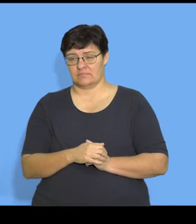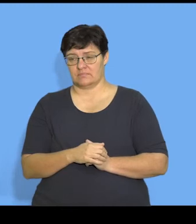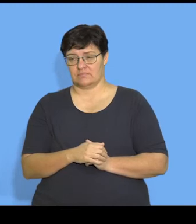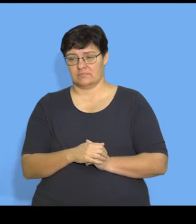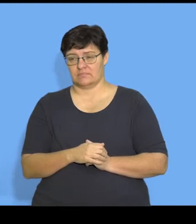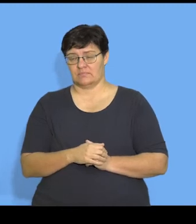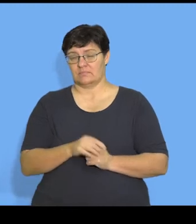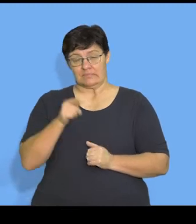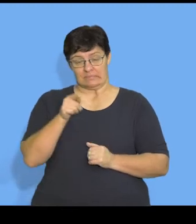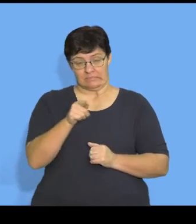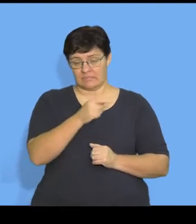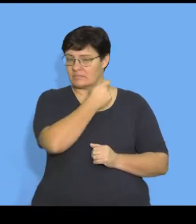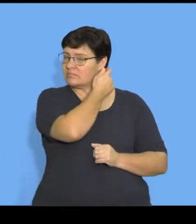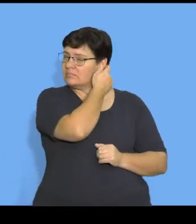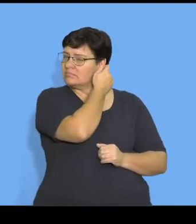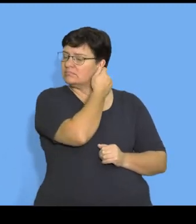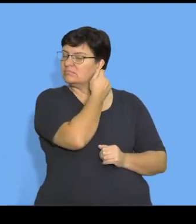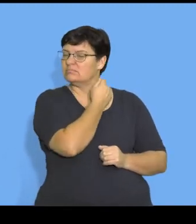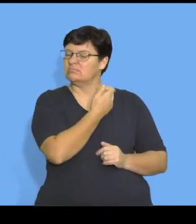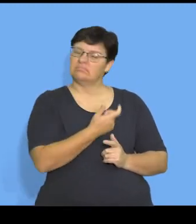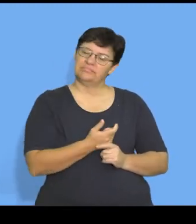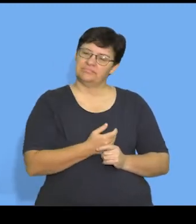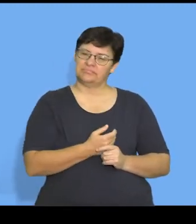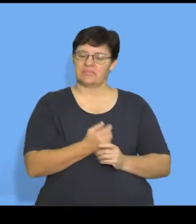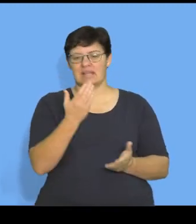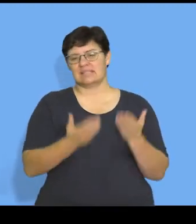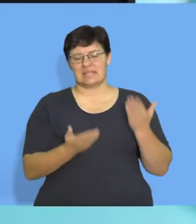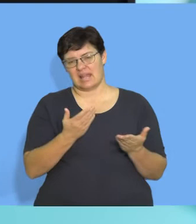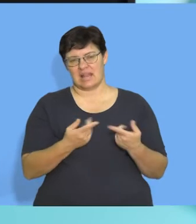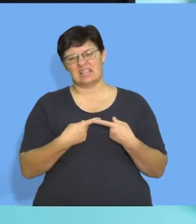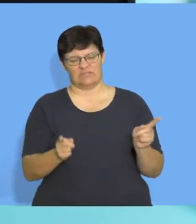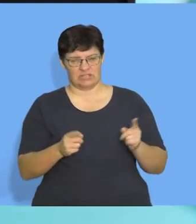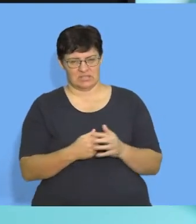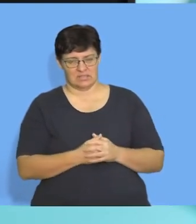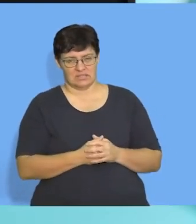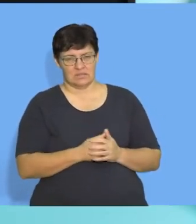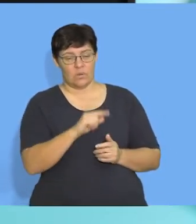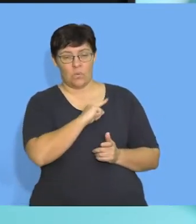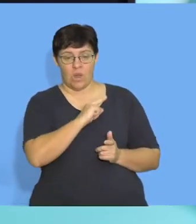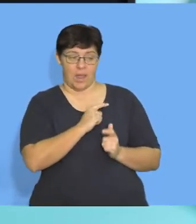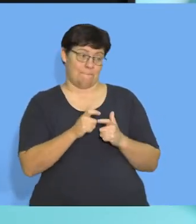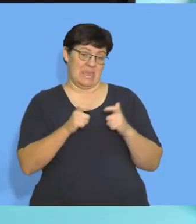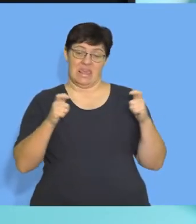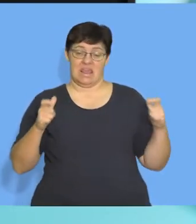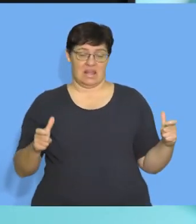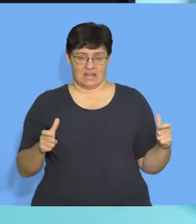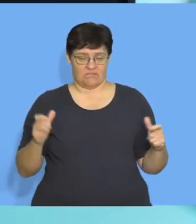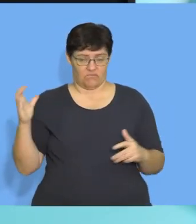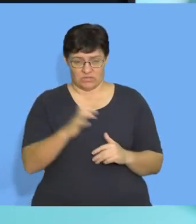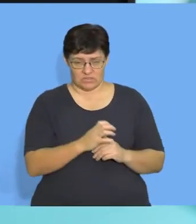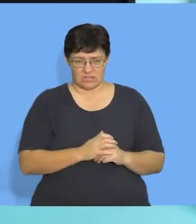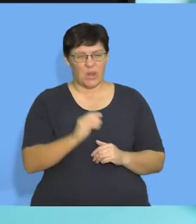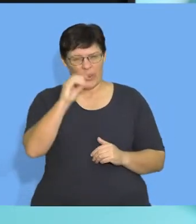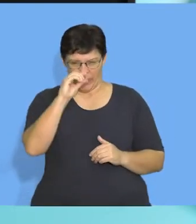Here, we would do the scale a little differently, because now it's not a big force. It's quite a